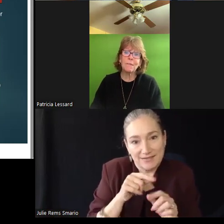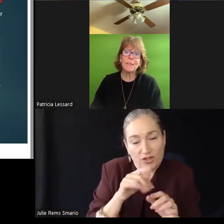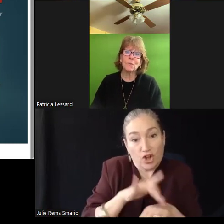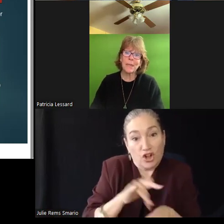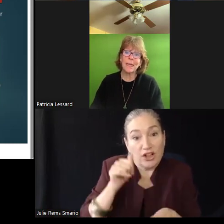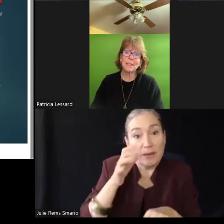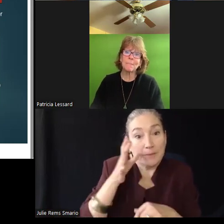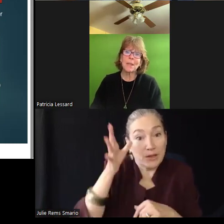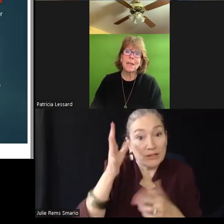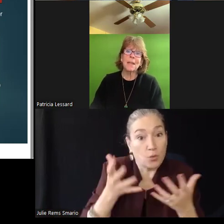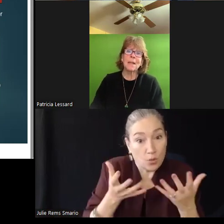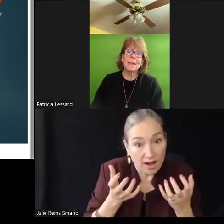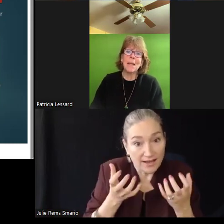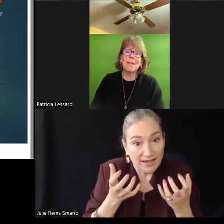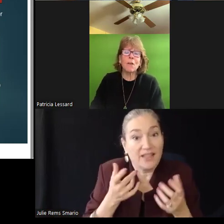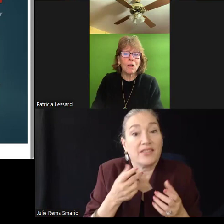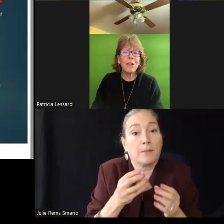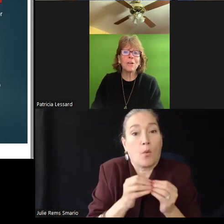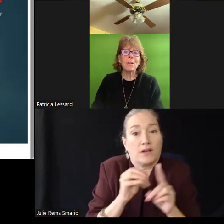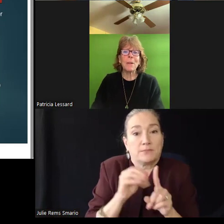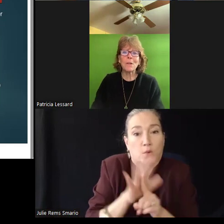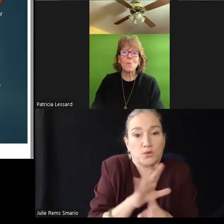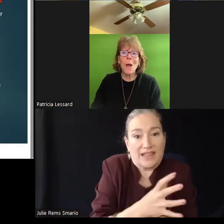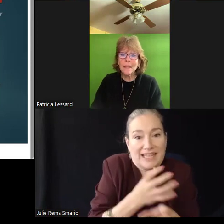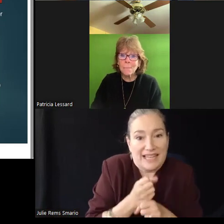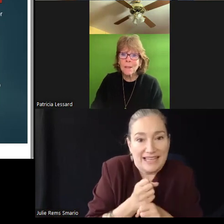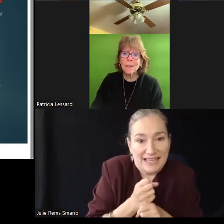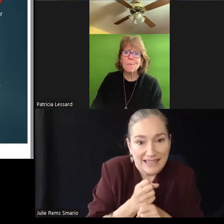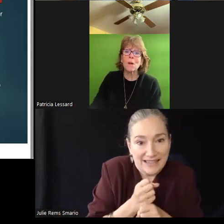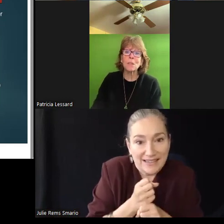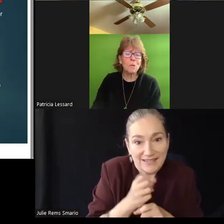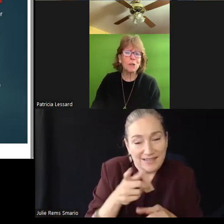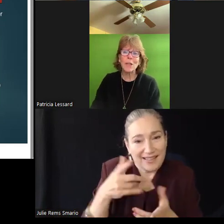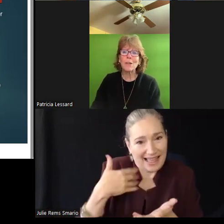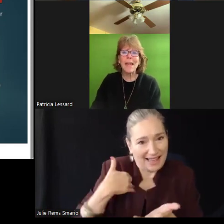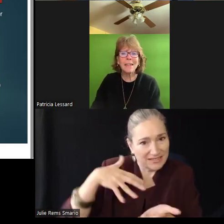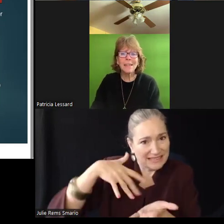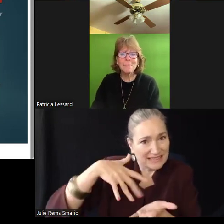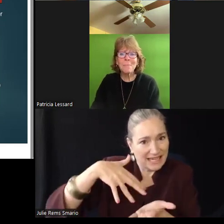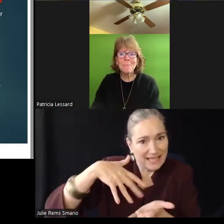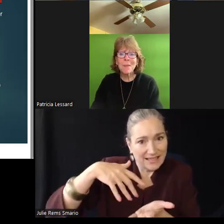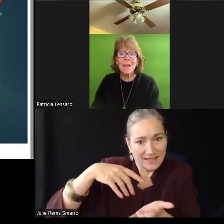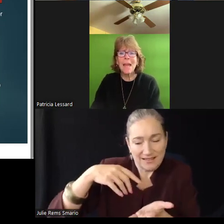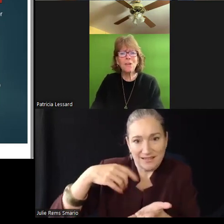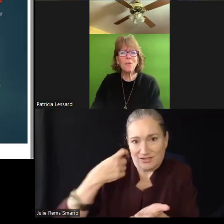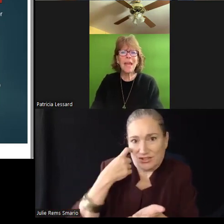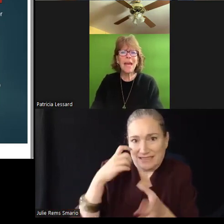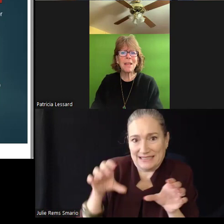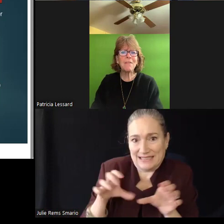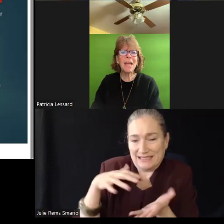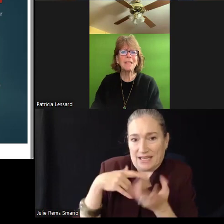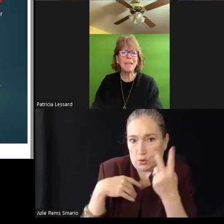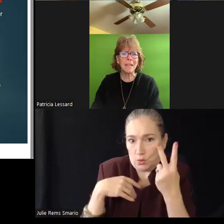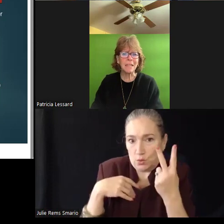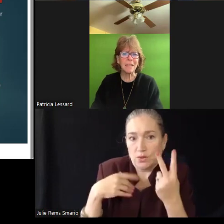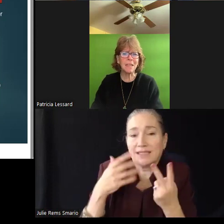newborn infant screenings? And the earlier the parents want them, the more exposure they'll get. And they